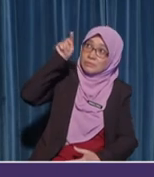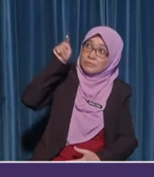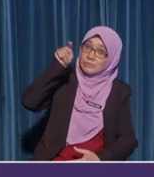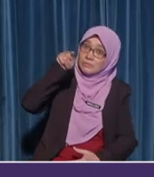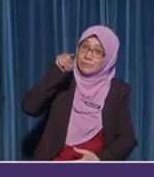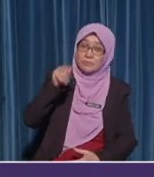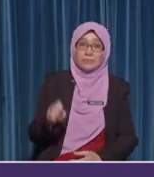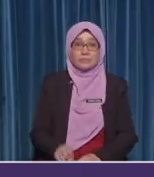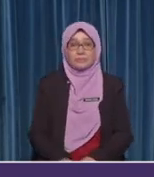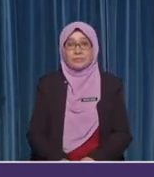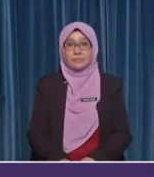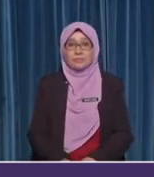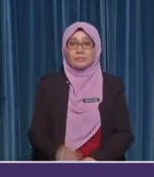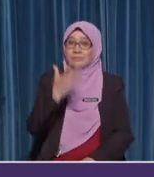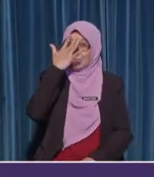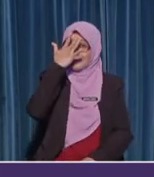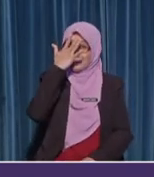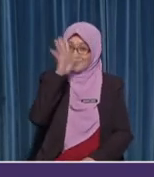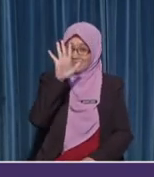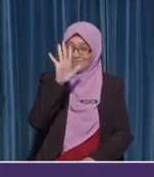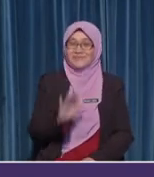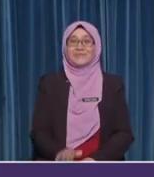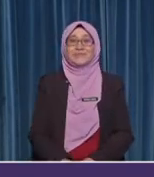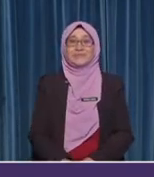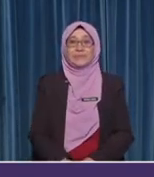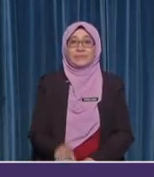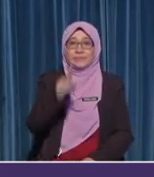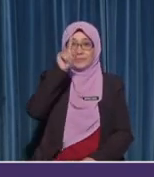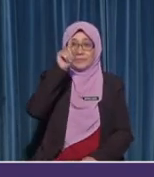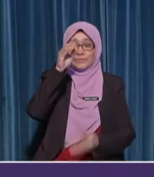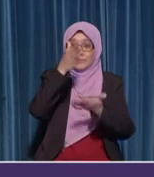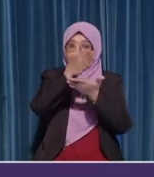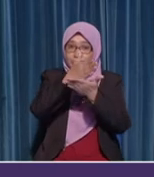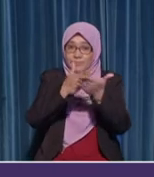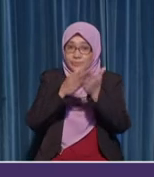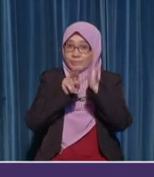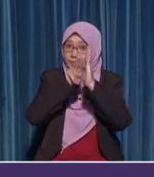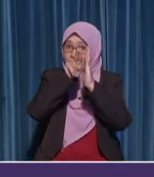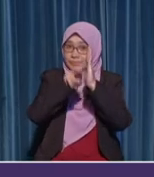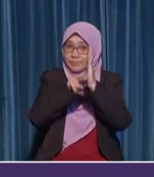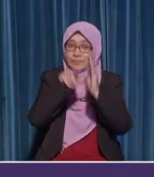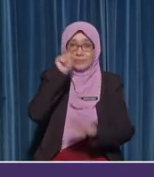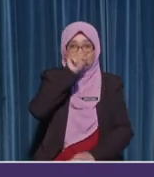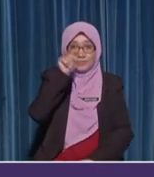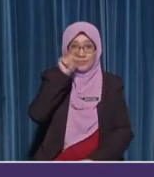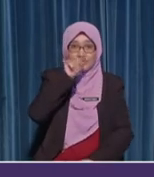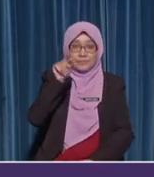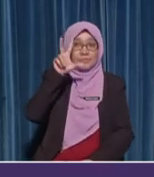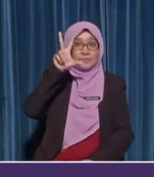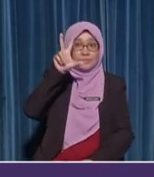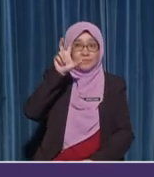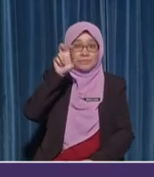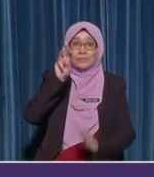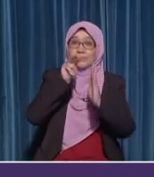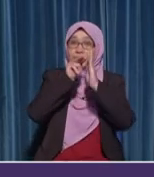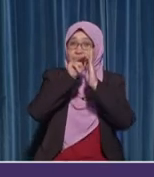hour? Brilliant! Half an hour is equal to 30